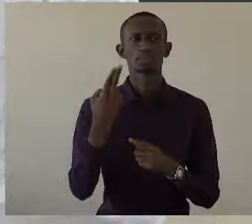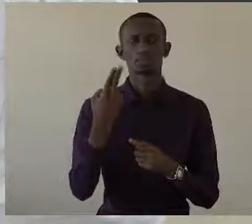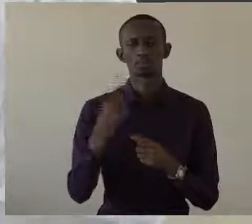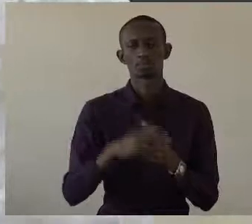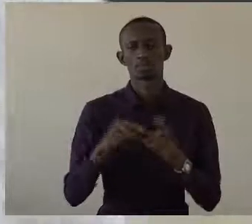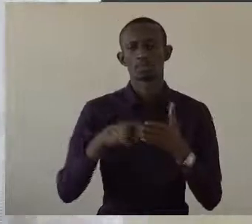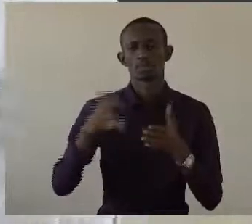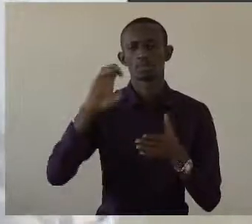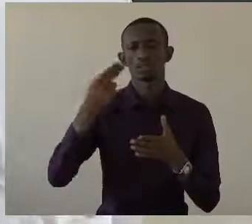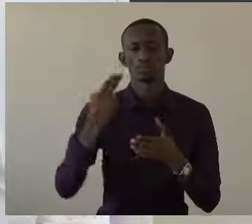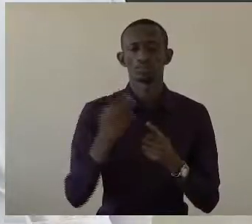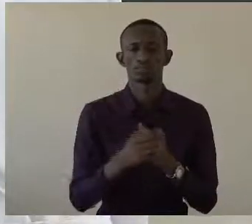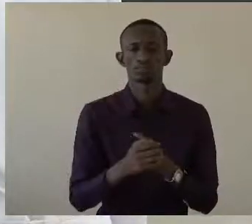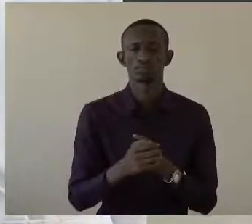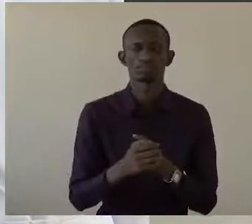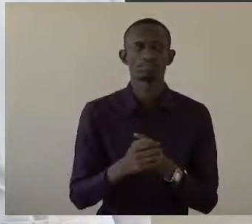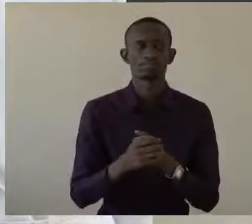our secondary alcohol.